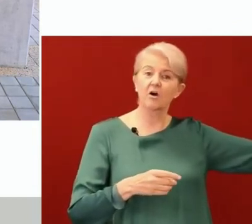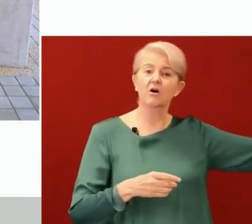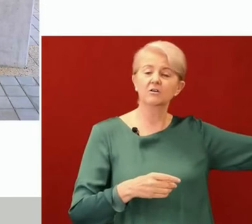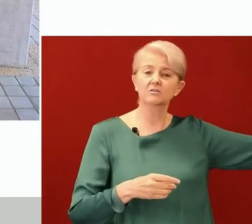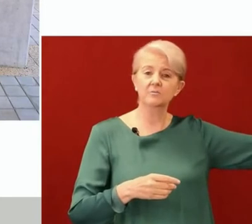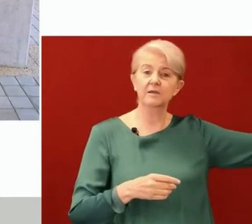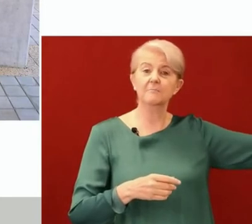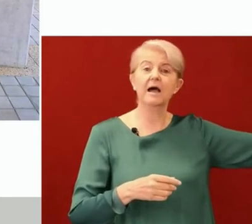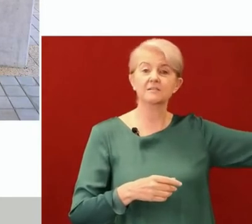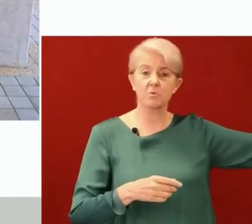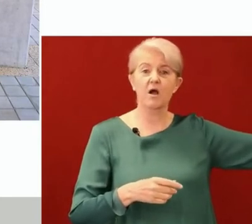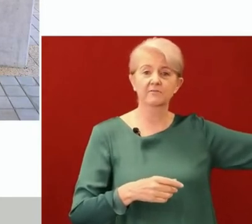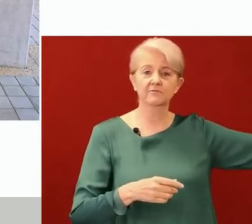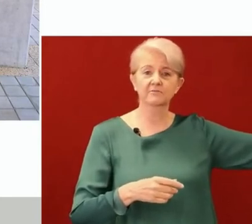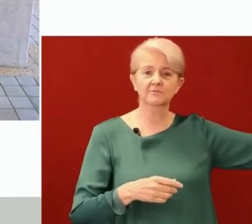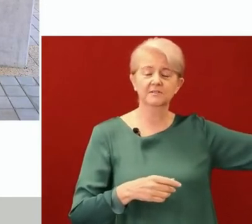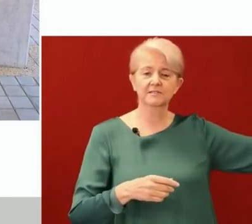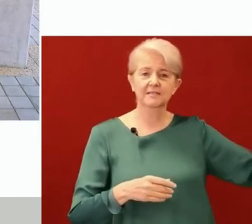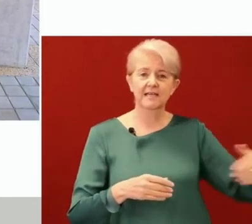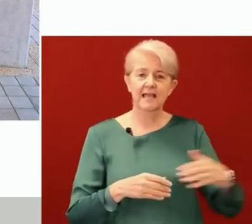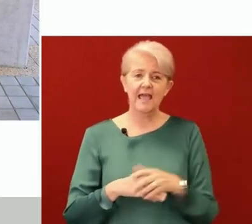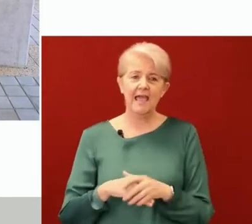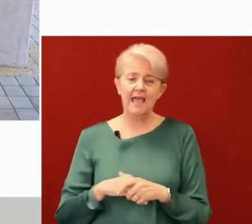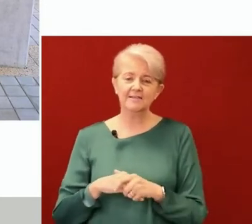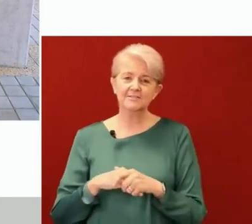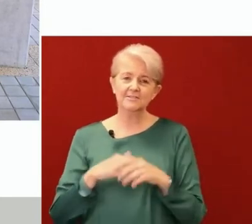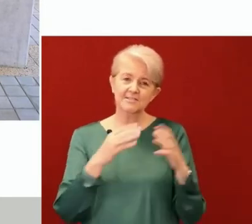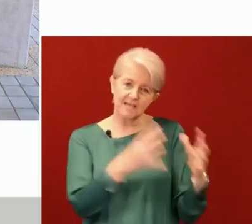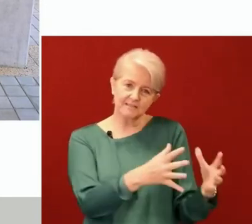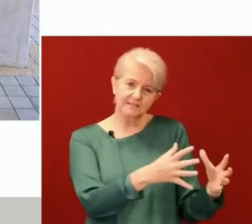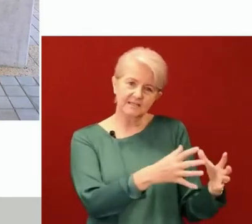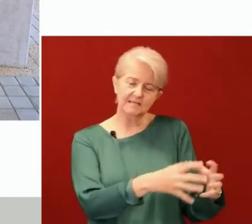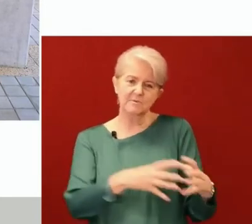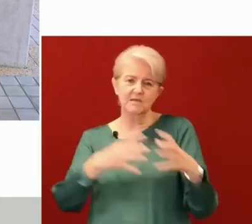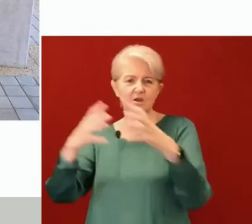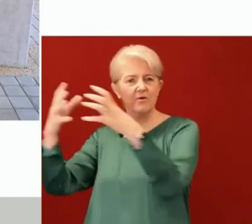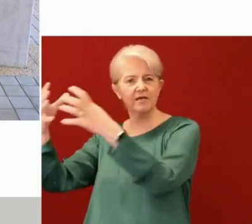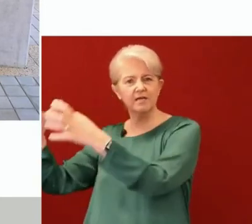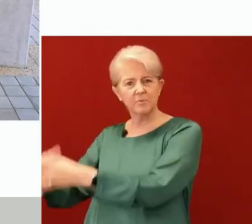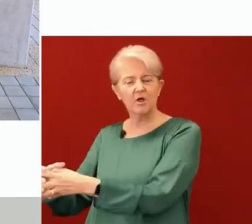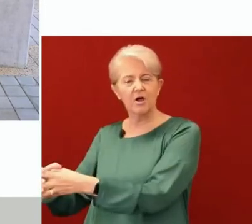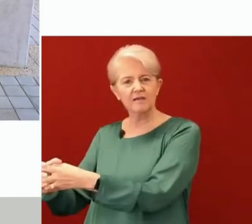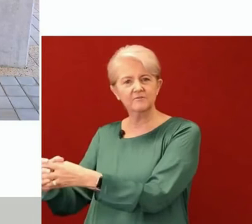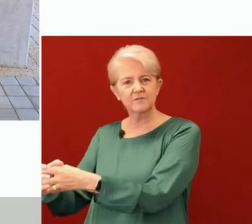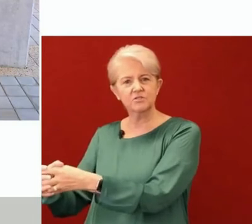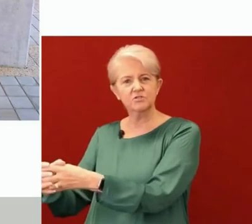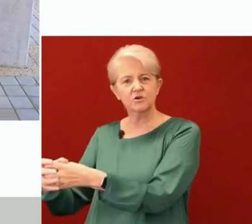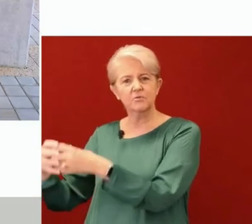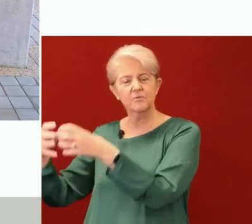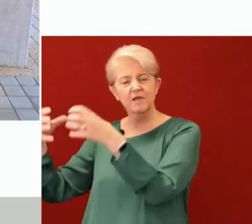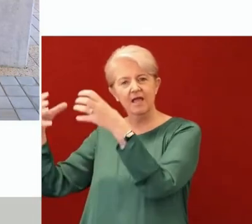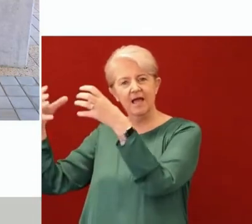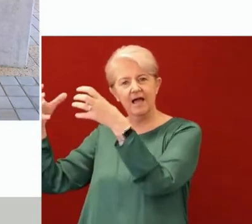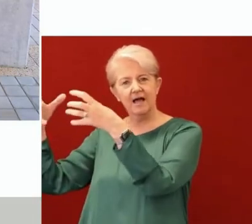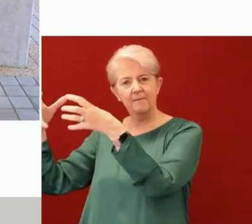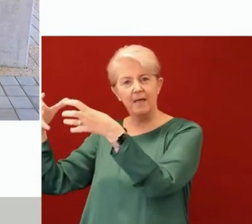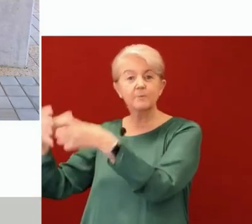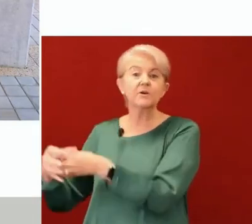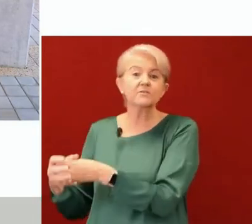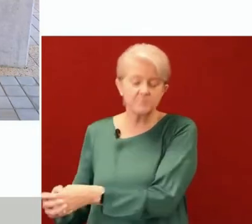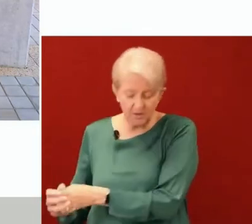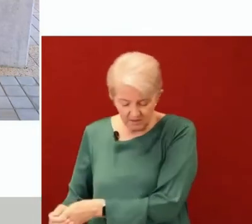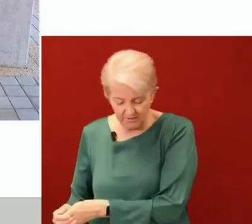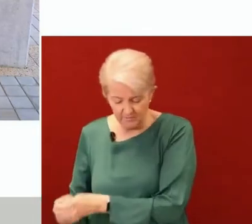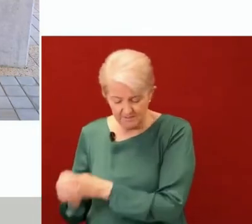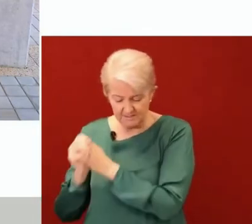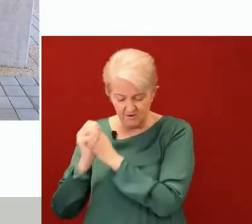would say, oh, you mean Mark's wife. And suddenly me going and applying for this job and